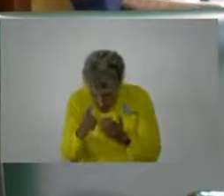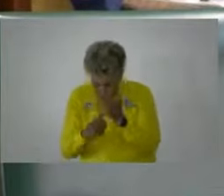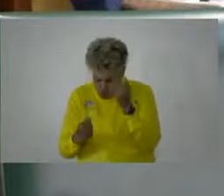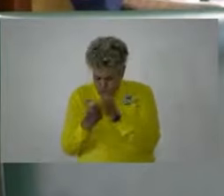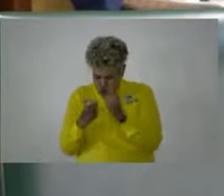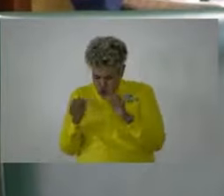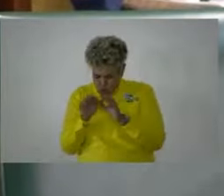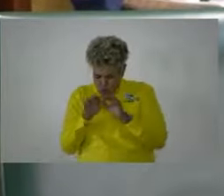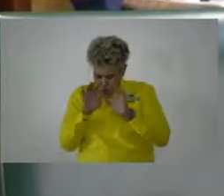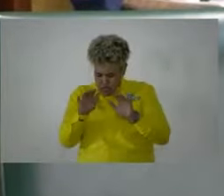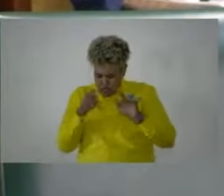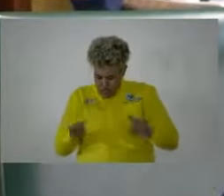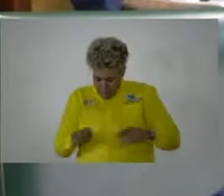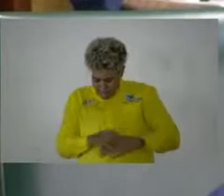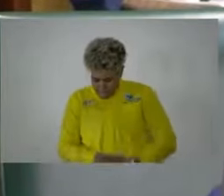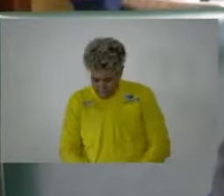trustworthiness.